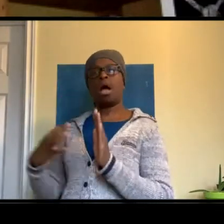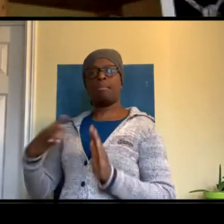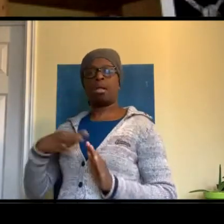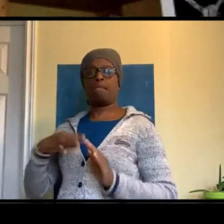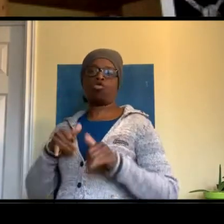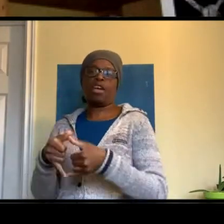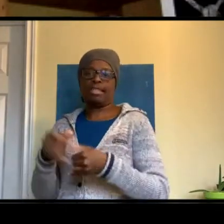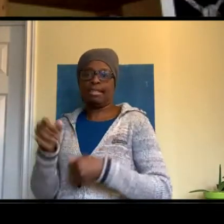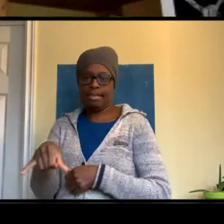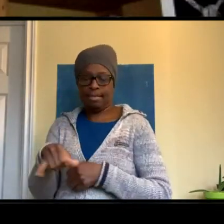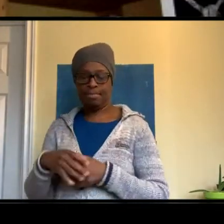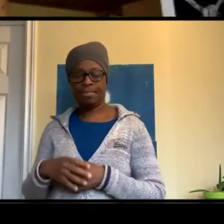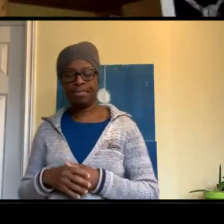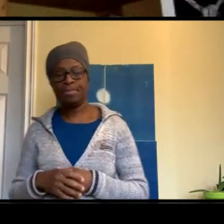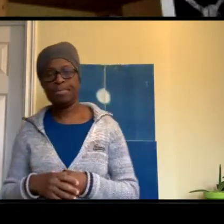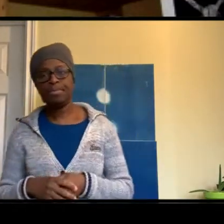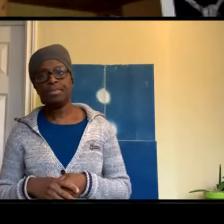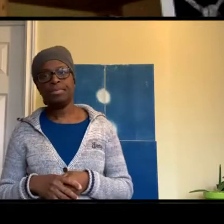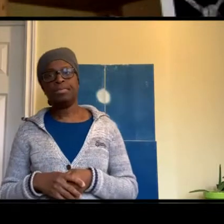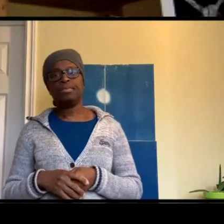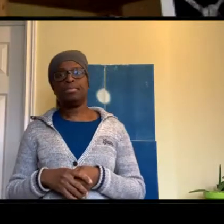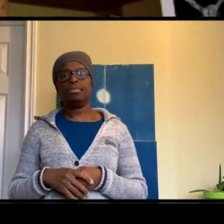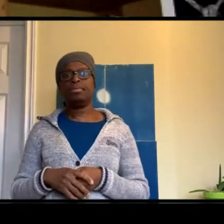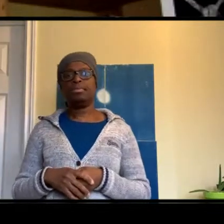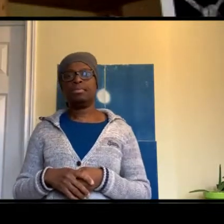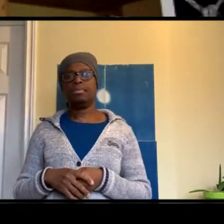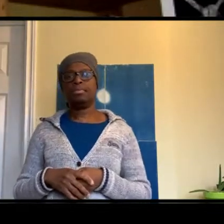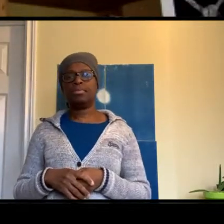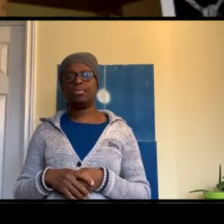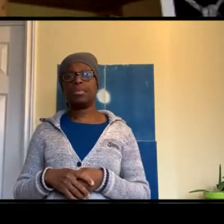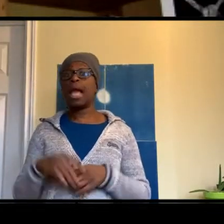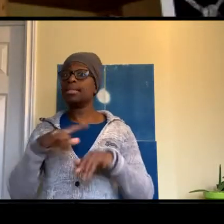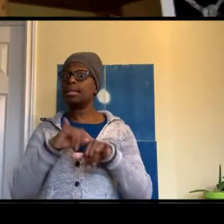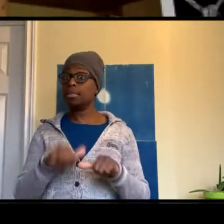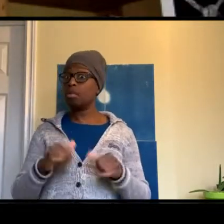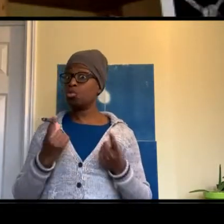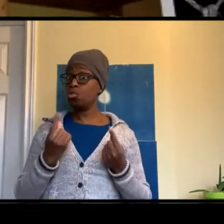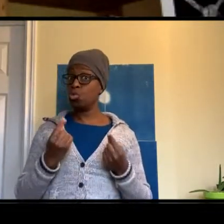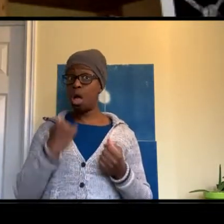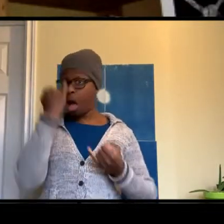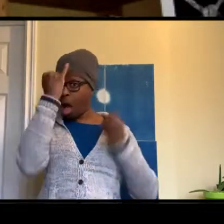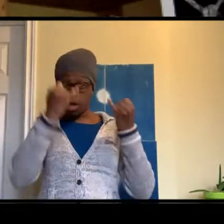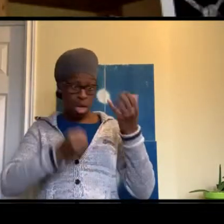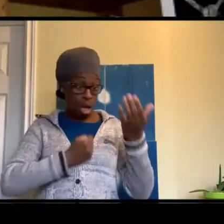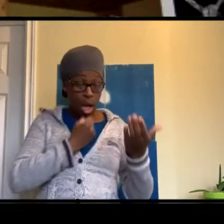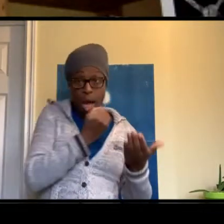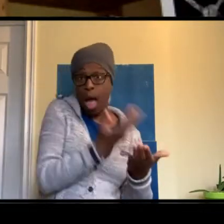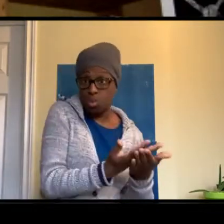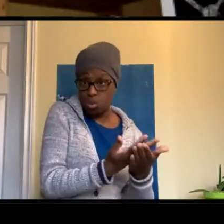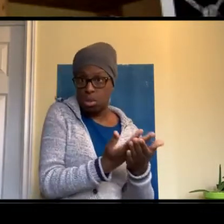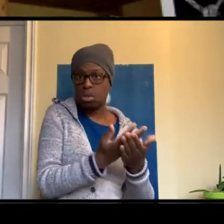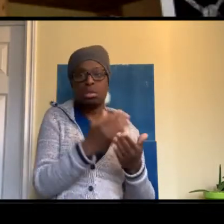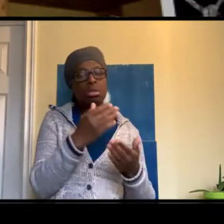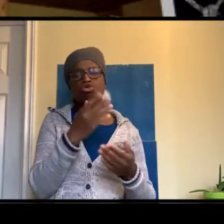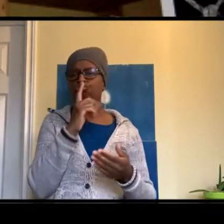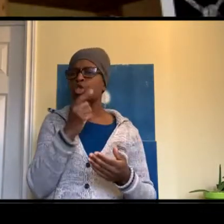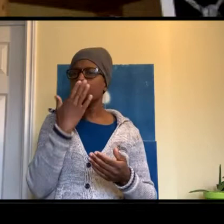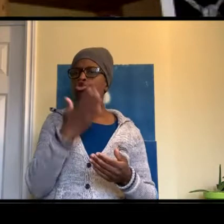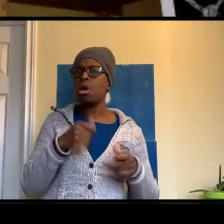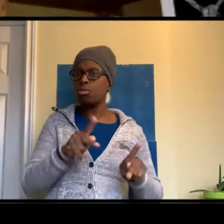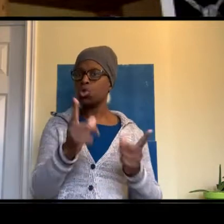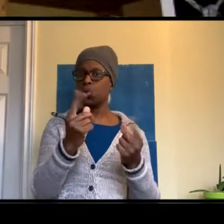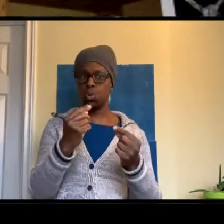from. And another thing is that this is an opportunity to really communicate what's unique about you and what you're going to bring